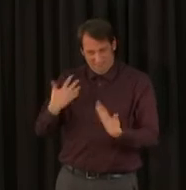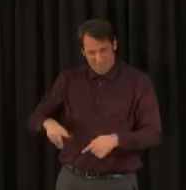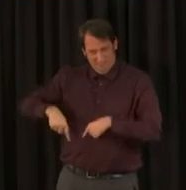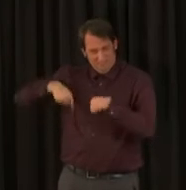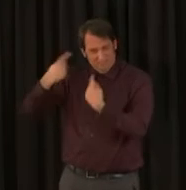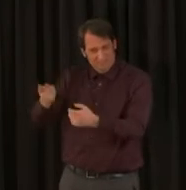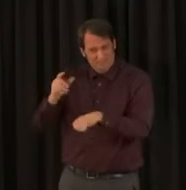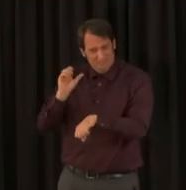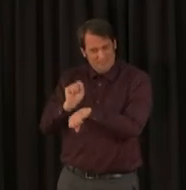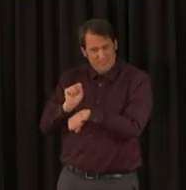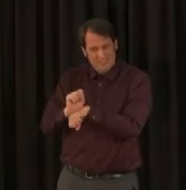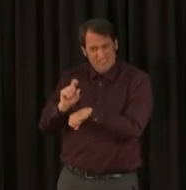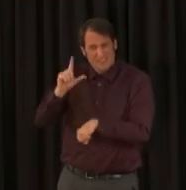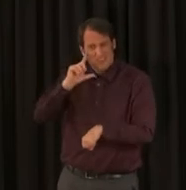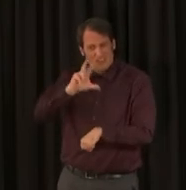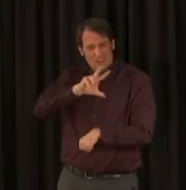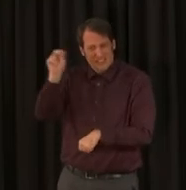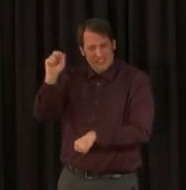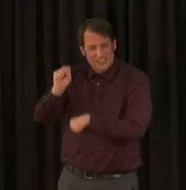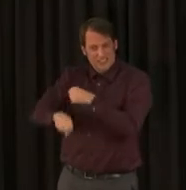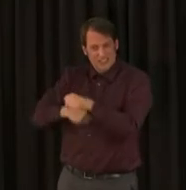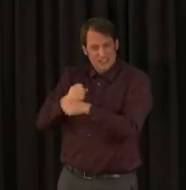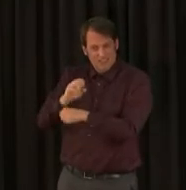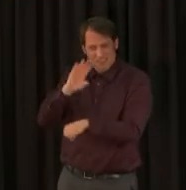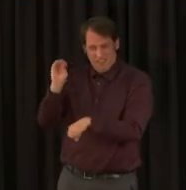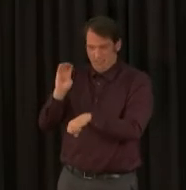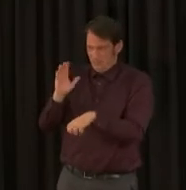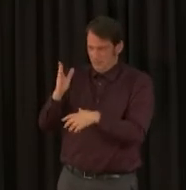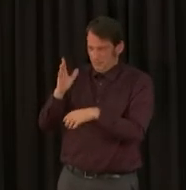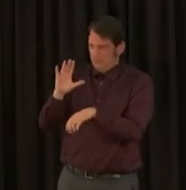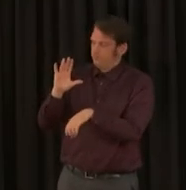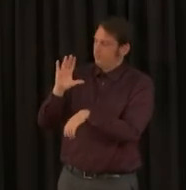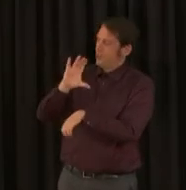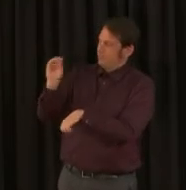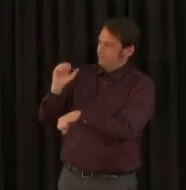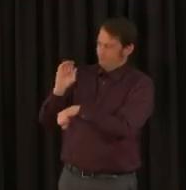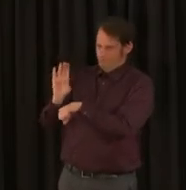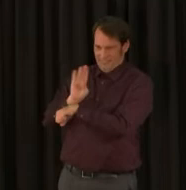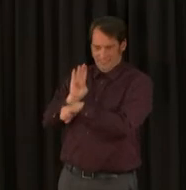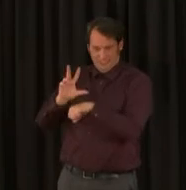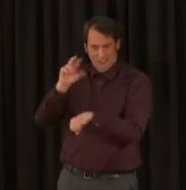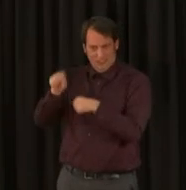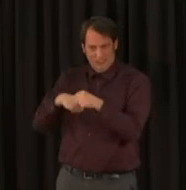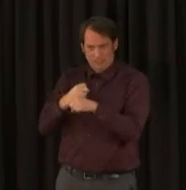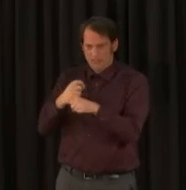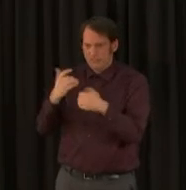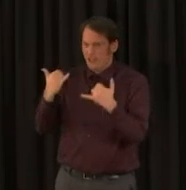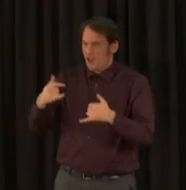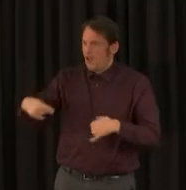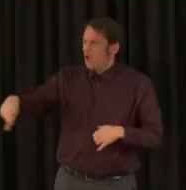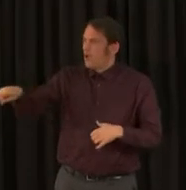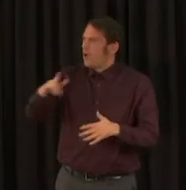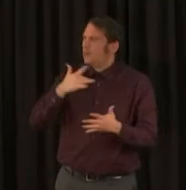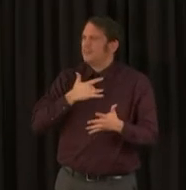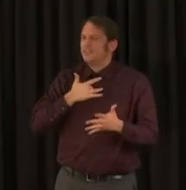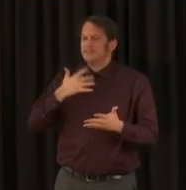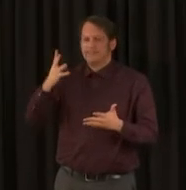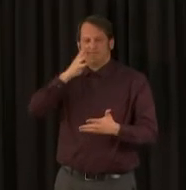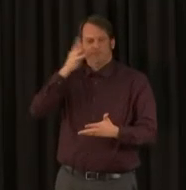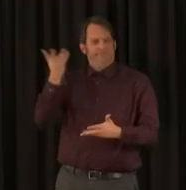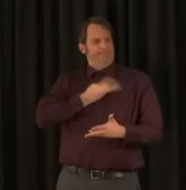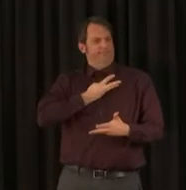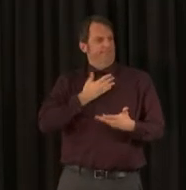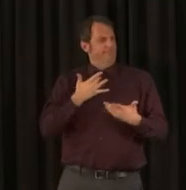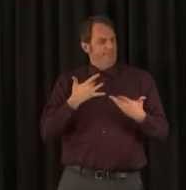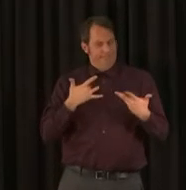didn't, and they were lending to bigger businesses. And so that was very difficult and challenging for us. But LADC